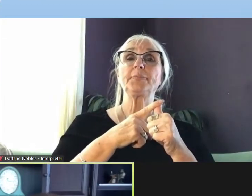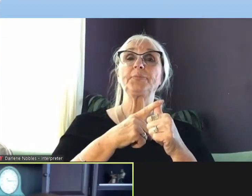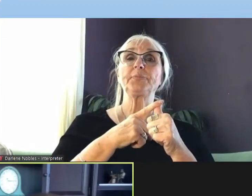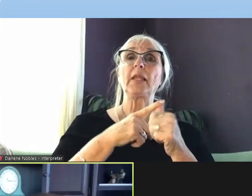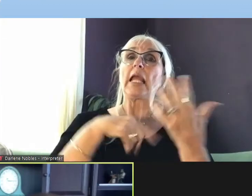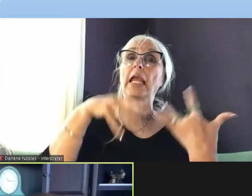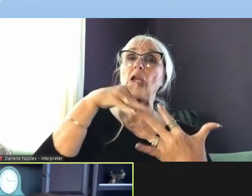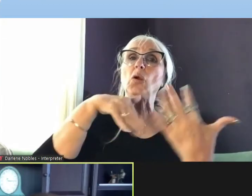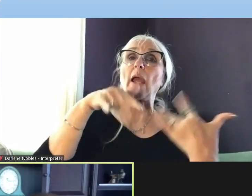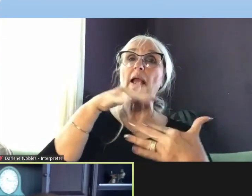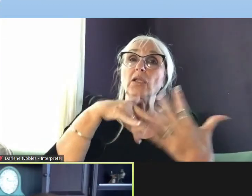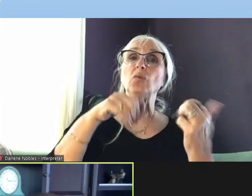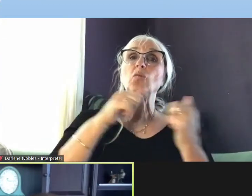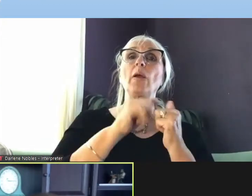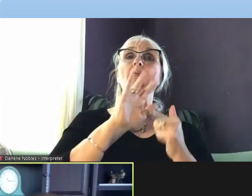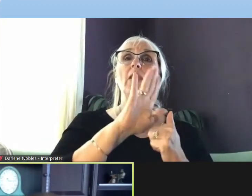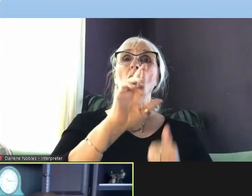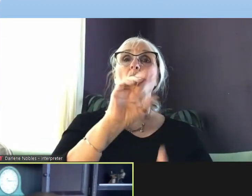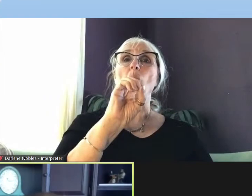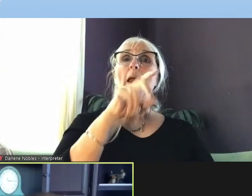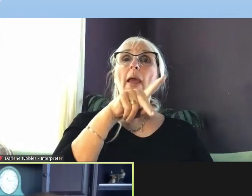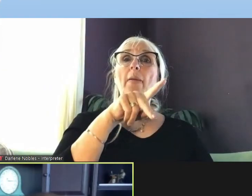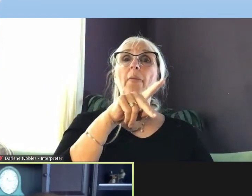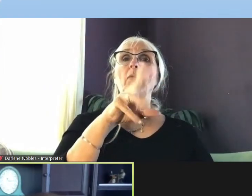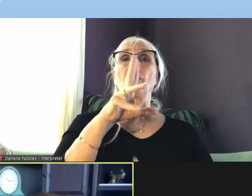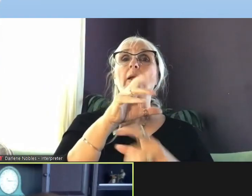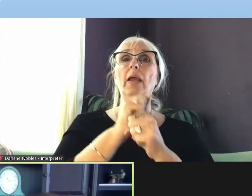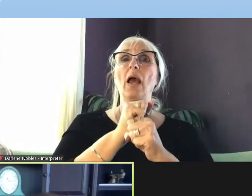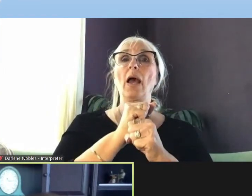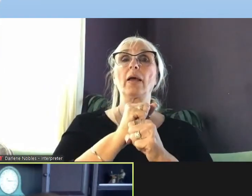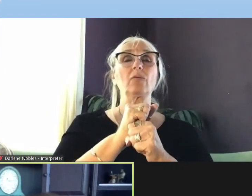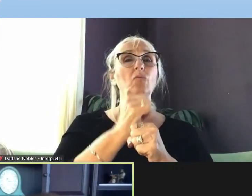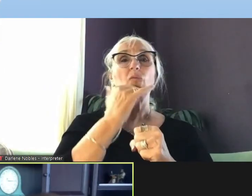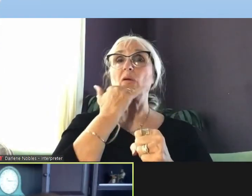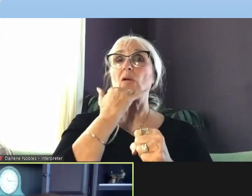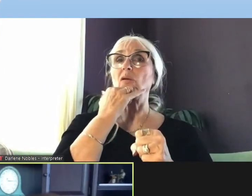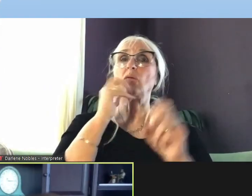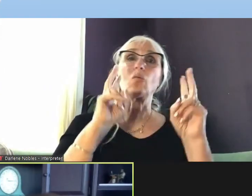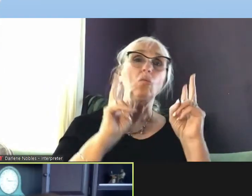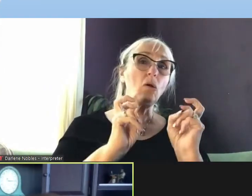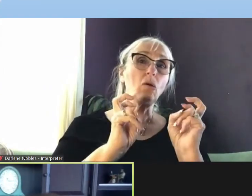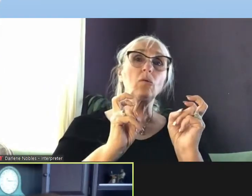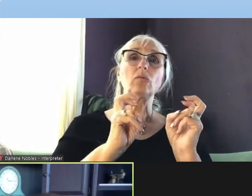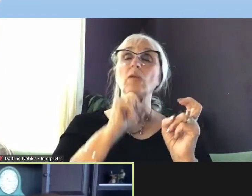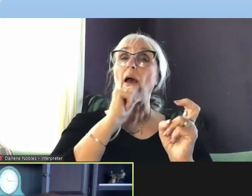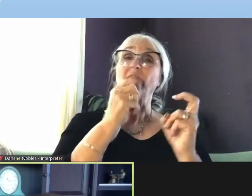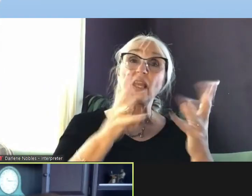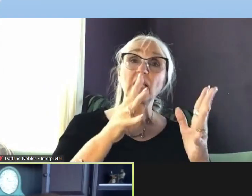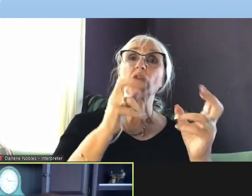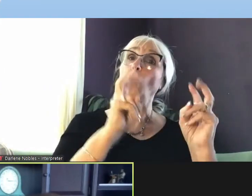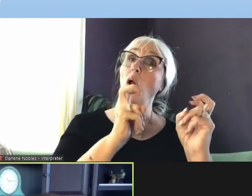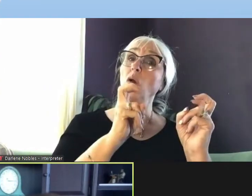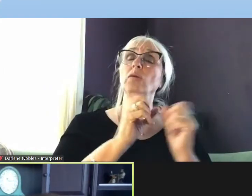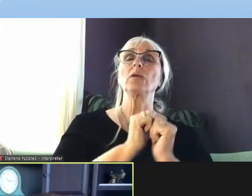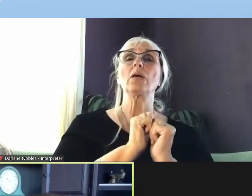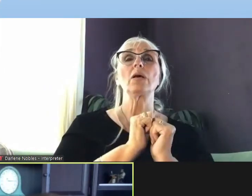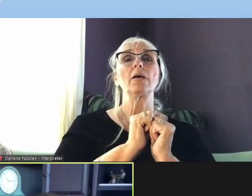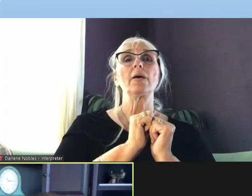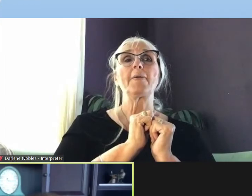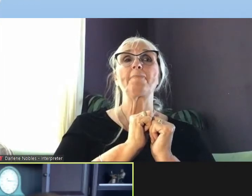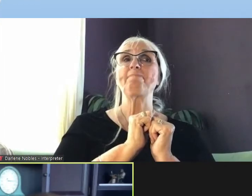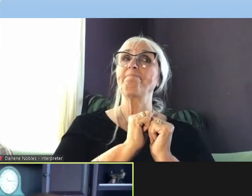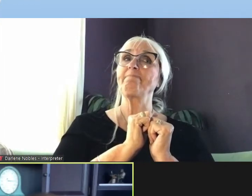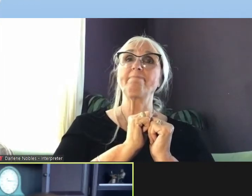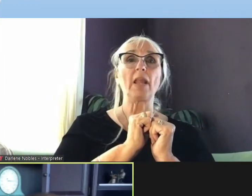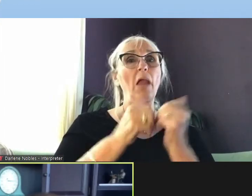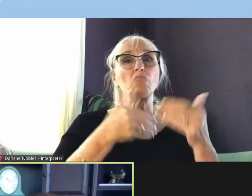interactions with their representative. We received incomplete quotes, and there were also